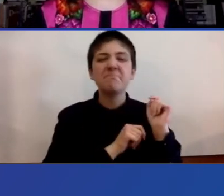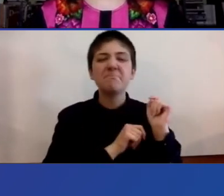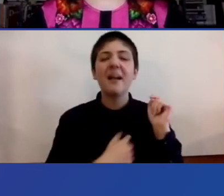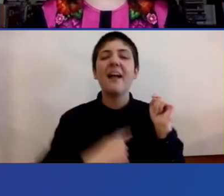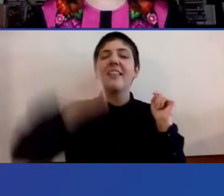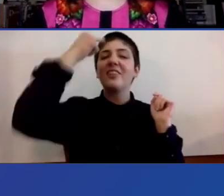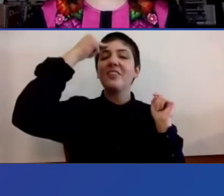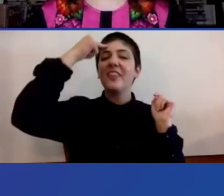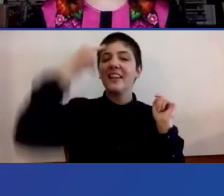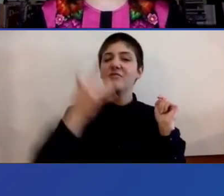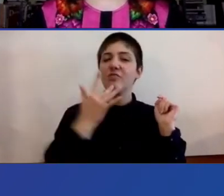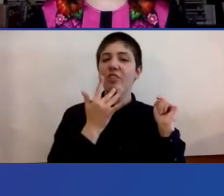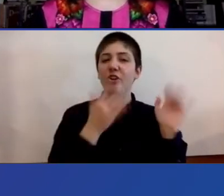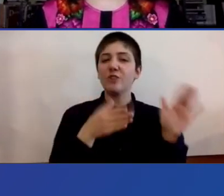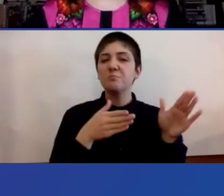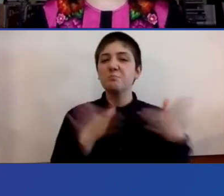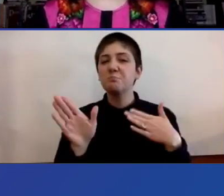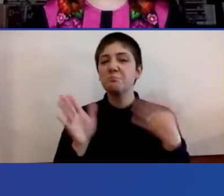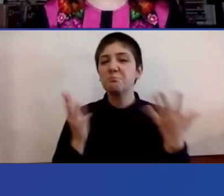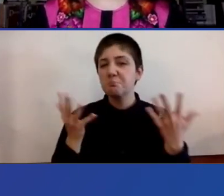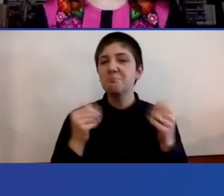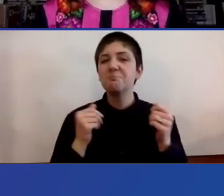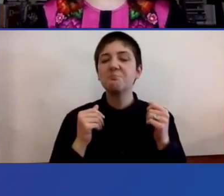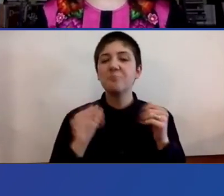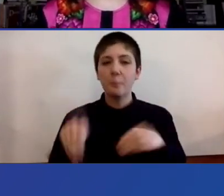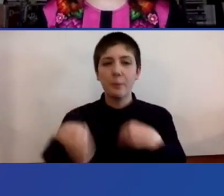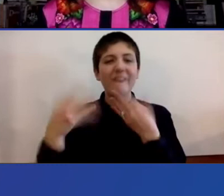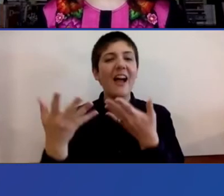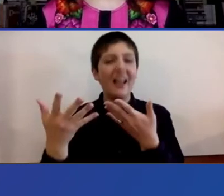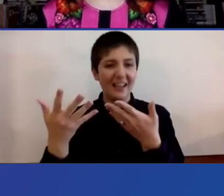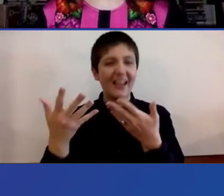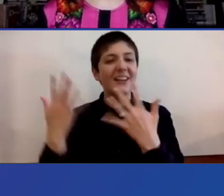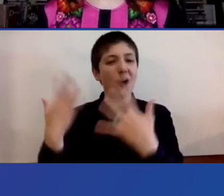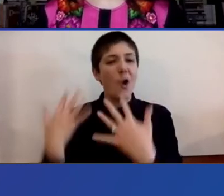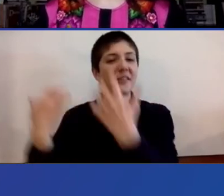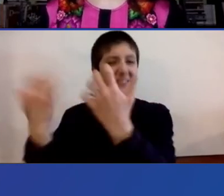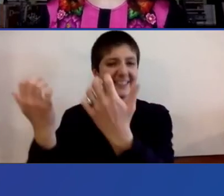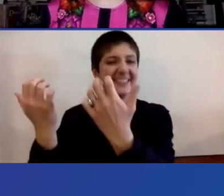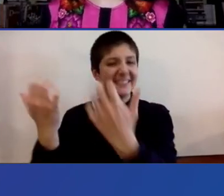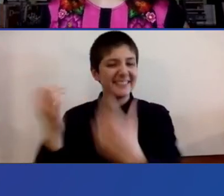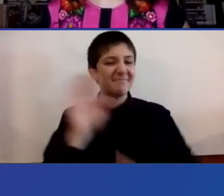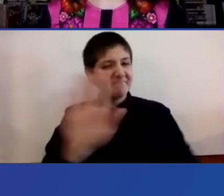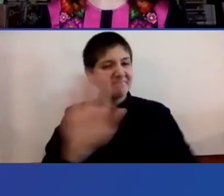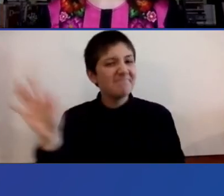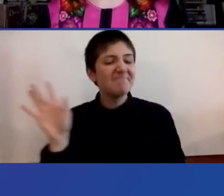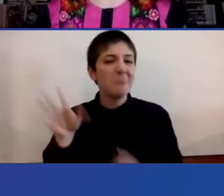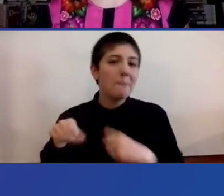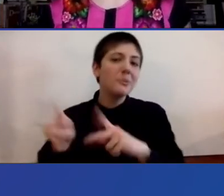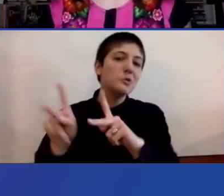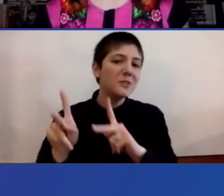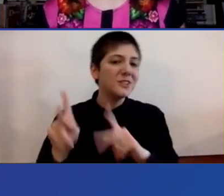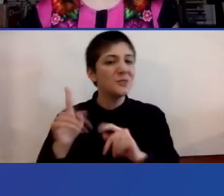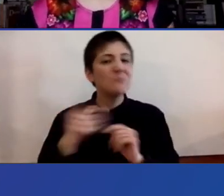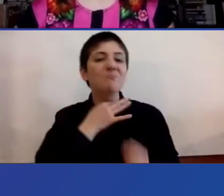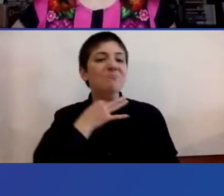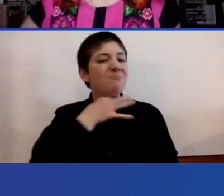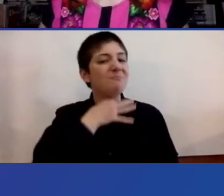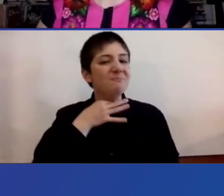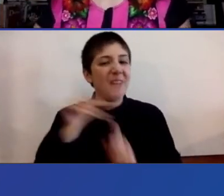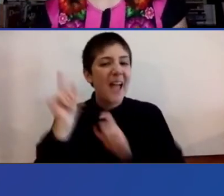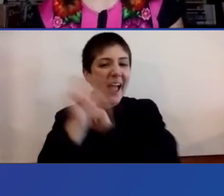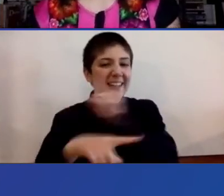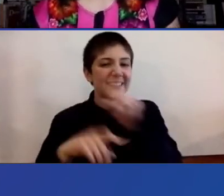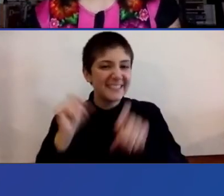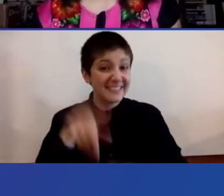give an opportunity to our audience, to ask questions. I already